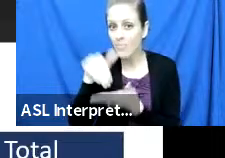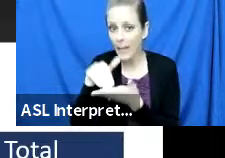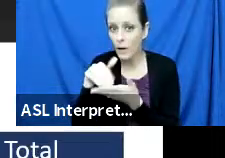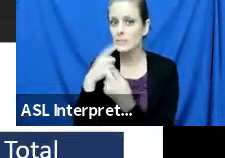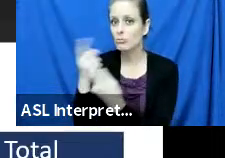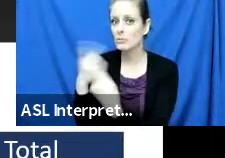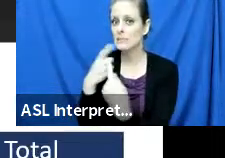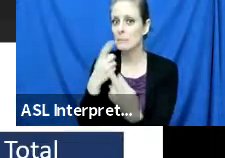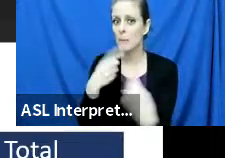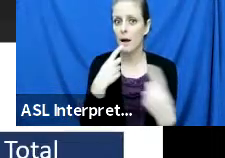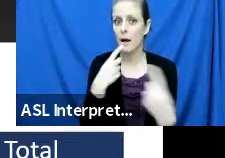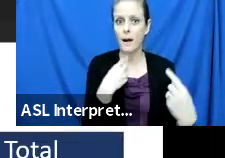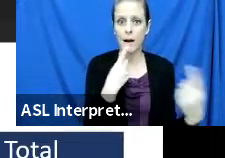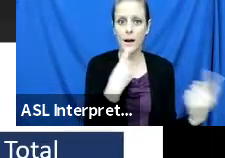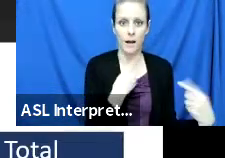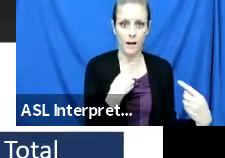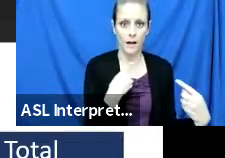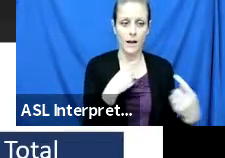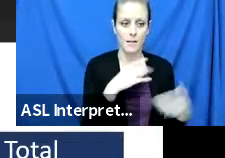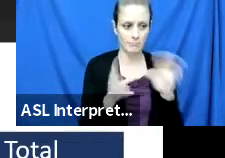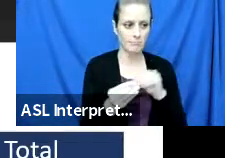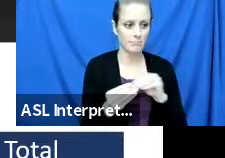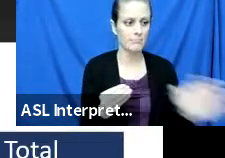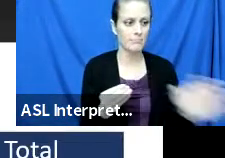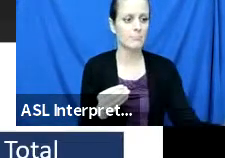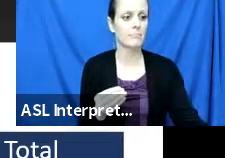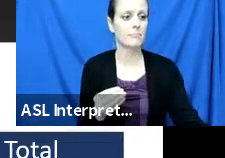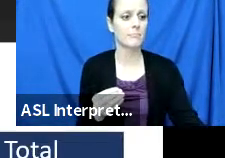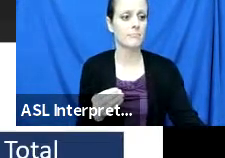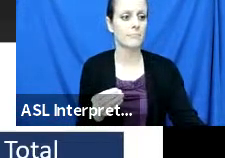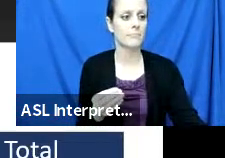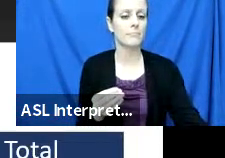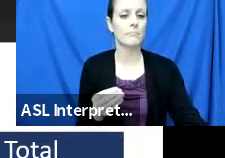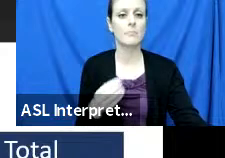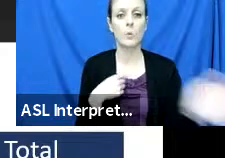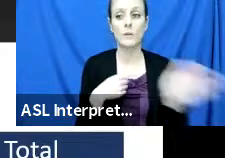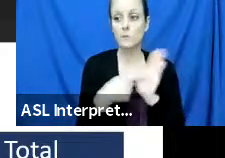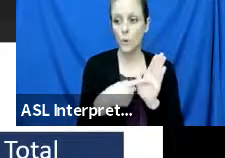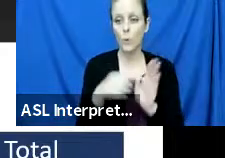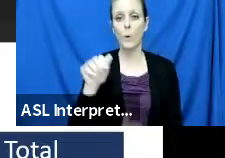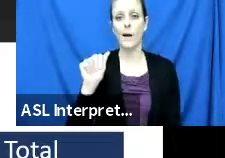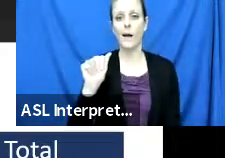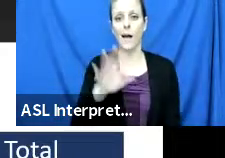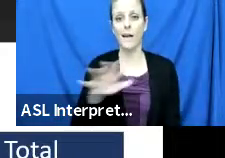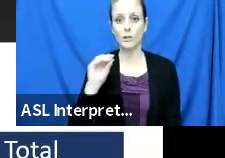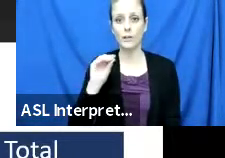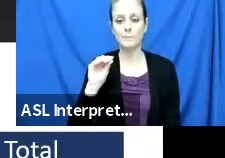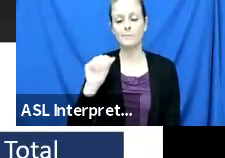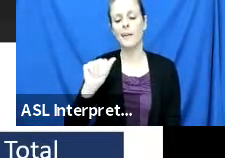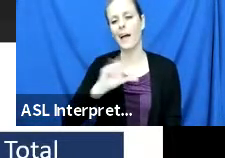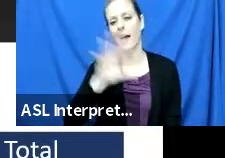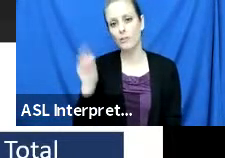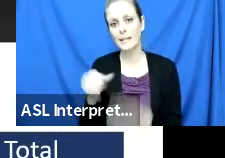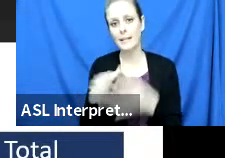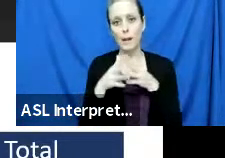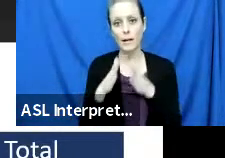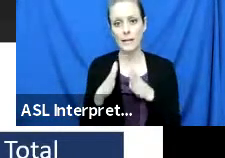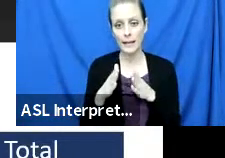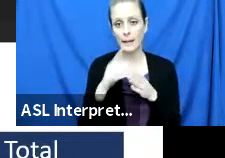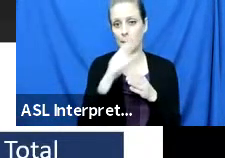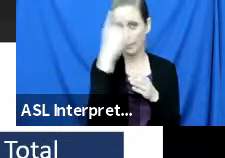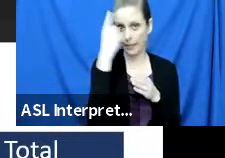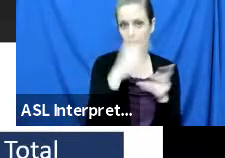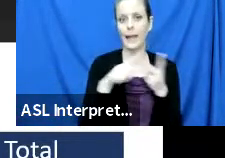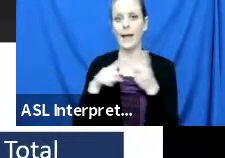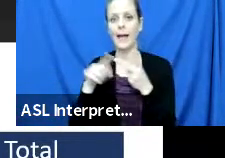respondents. We've highlighted here for you African American, Black respondents, and Latinx